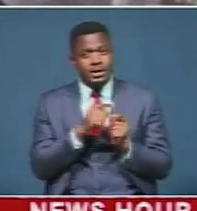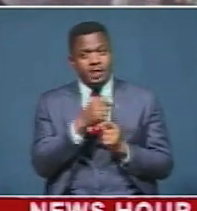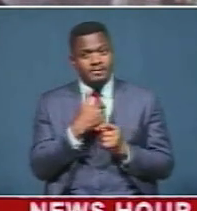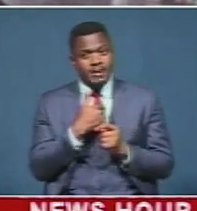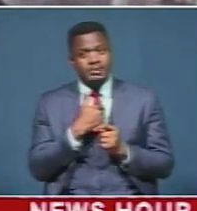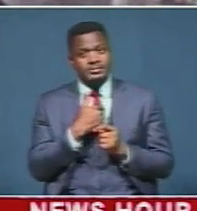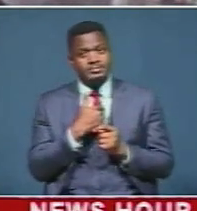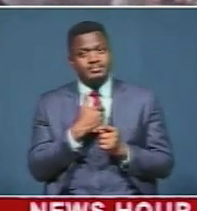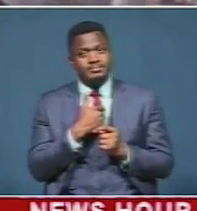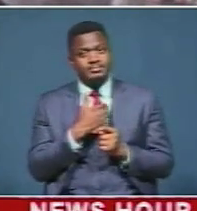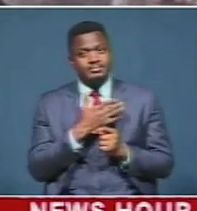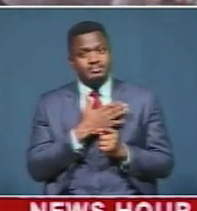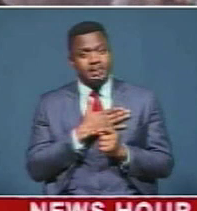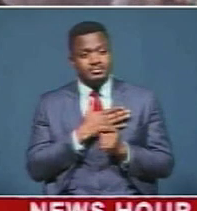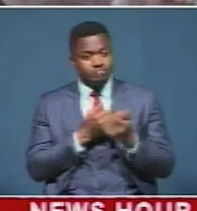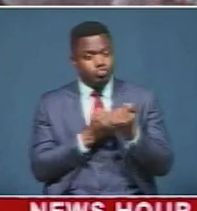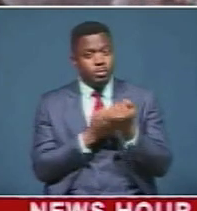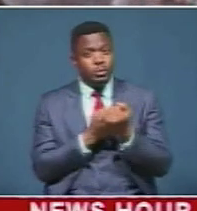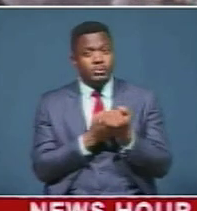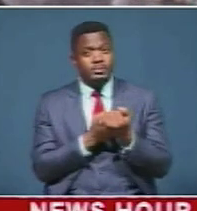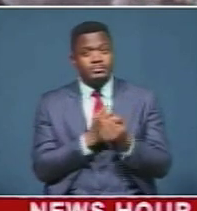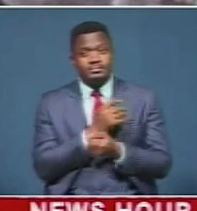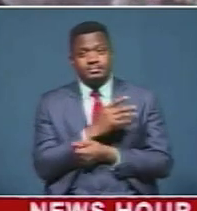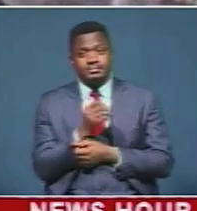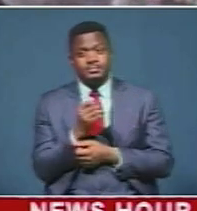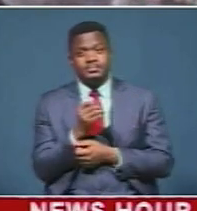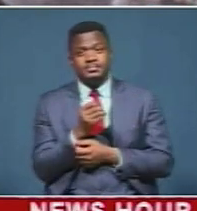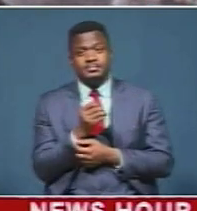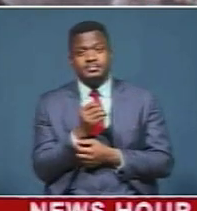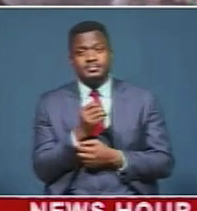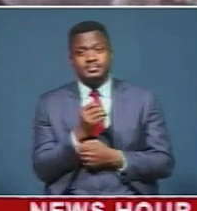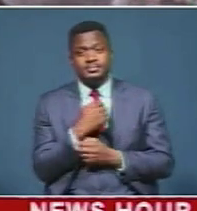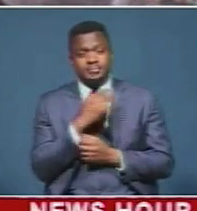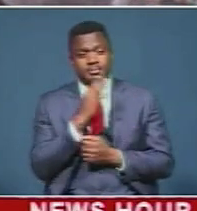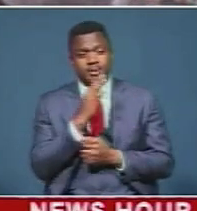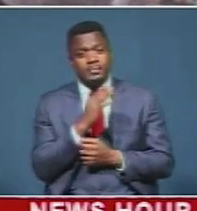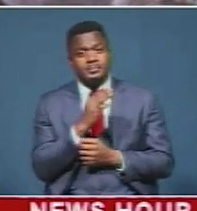my instinctive support, and I will be